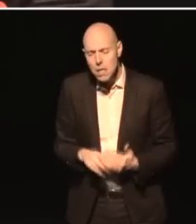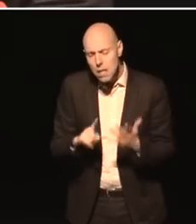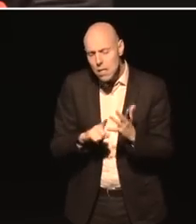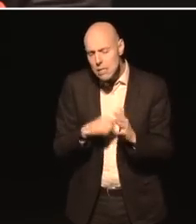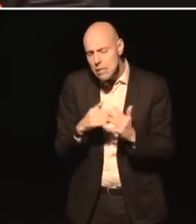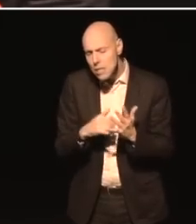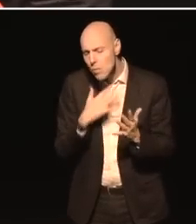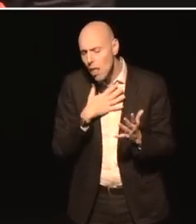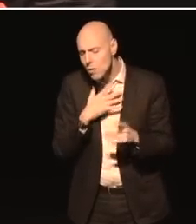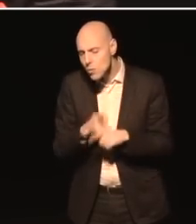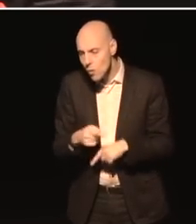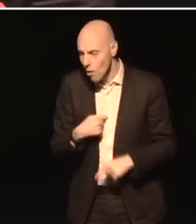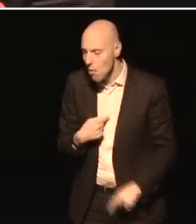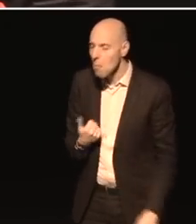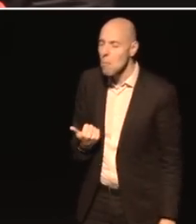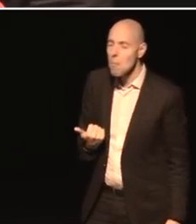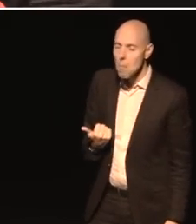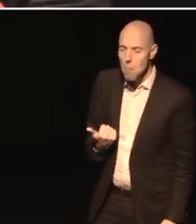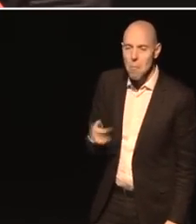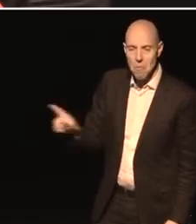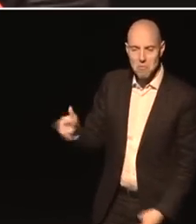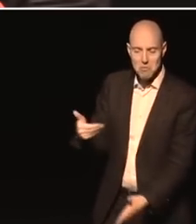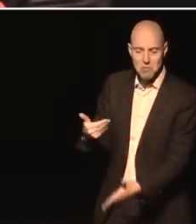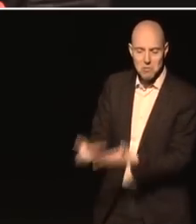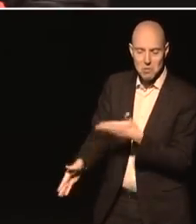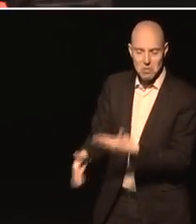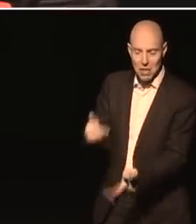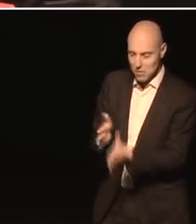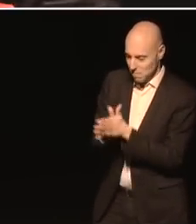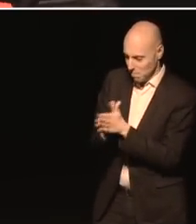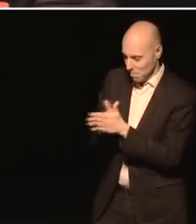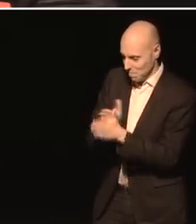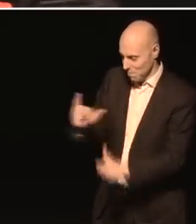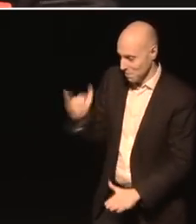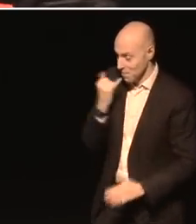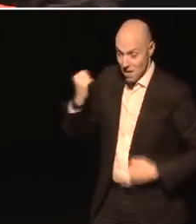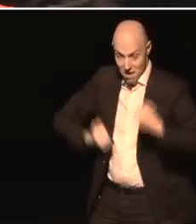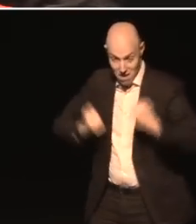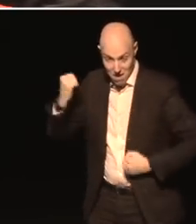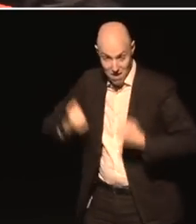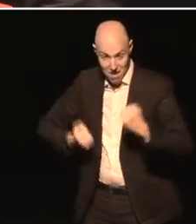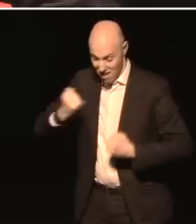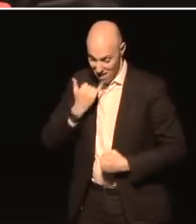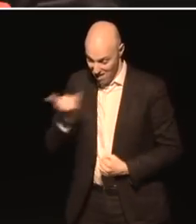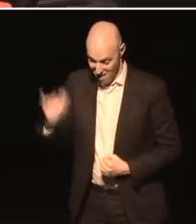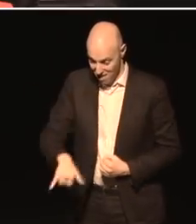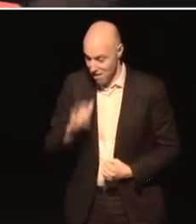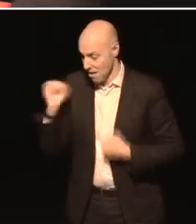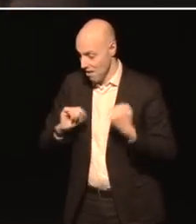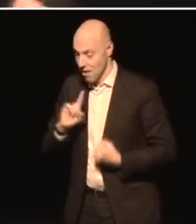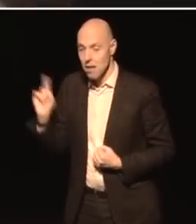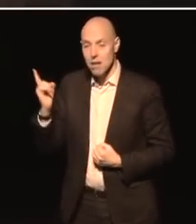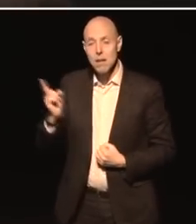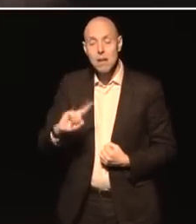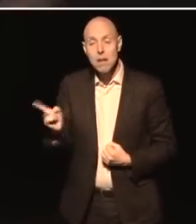would like to speak to you. And I thought, okay, he's cracked the code. Here we go. So I ran upstairs. I didn't even answer the phone. And lo